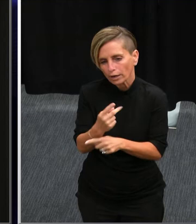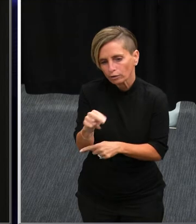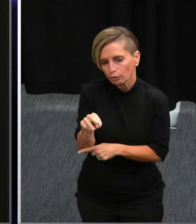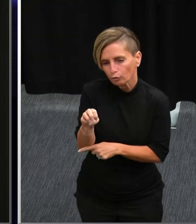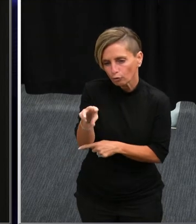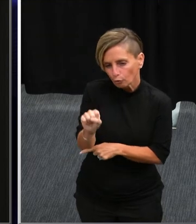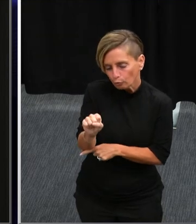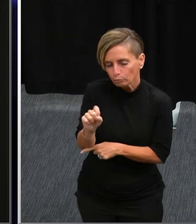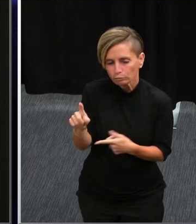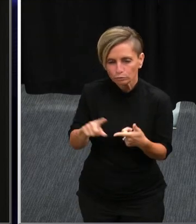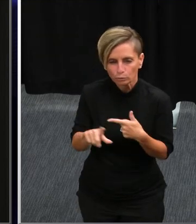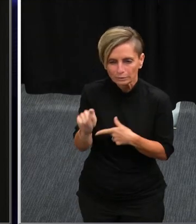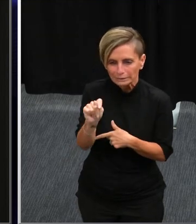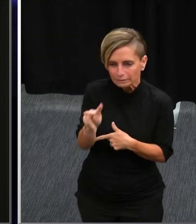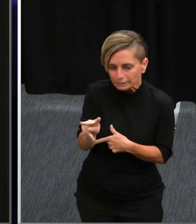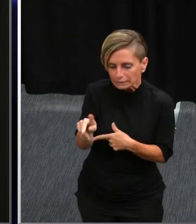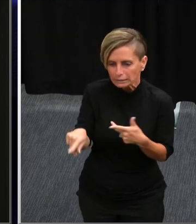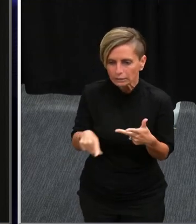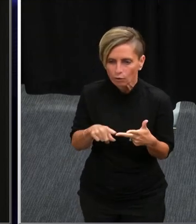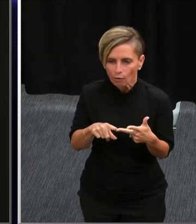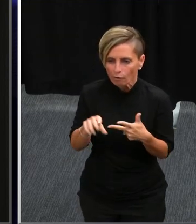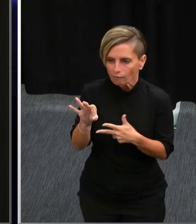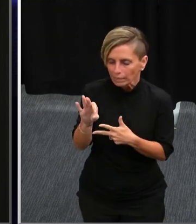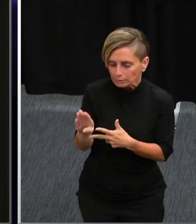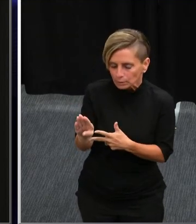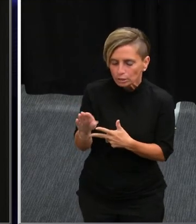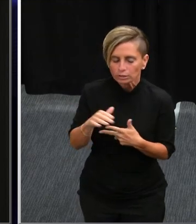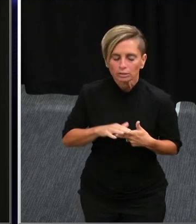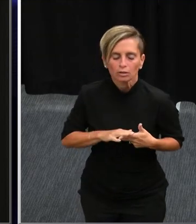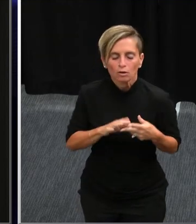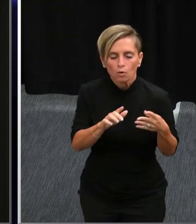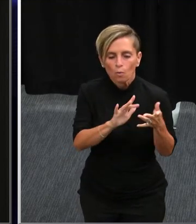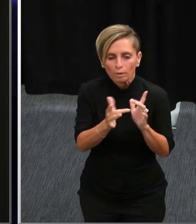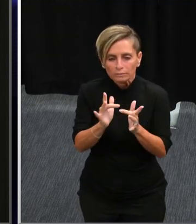or radio stations or on social media or at